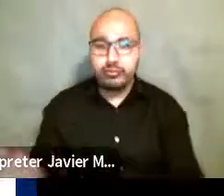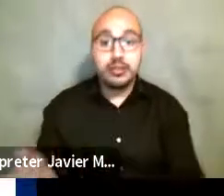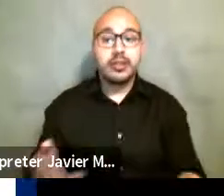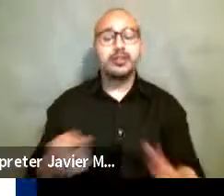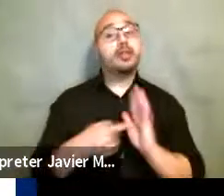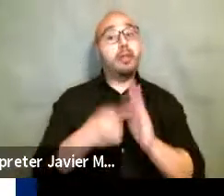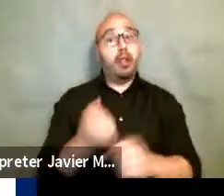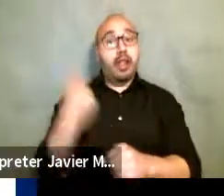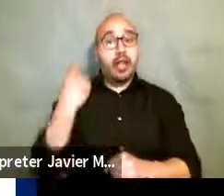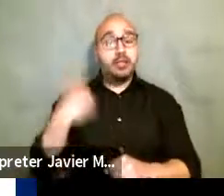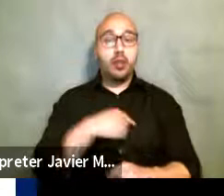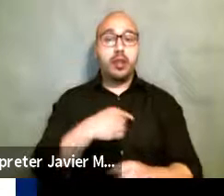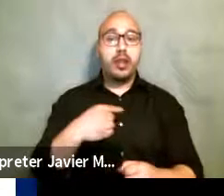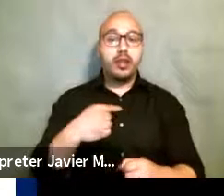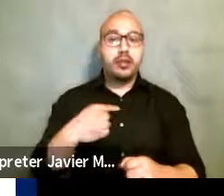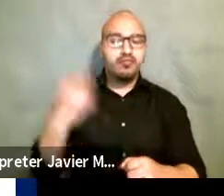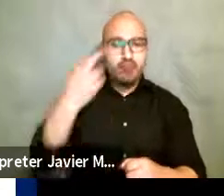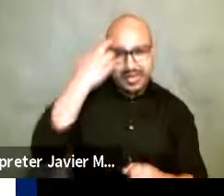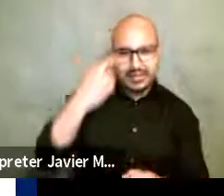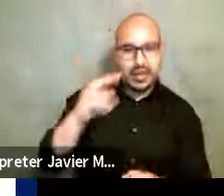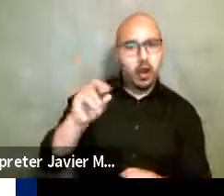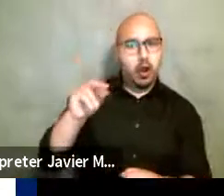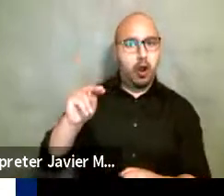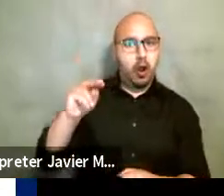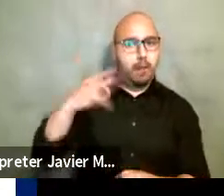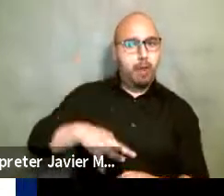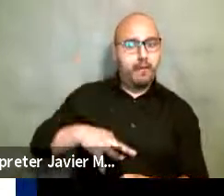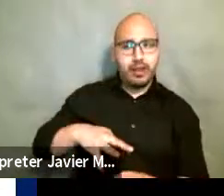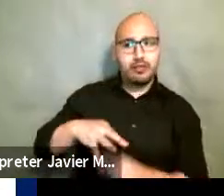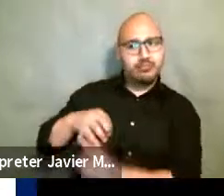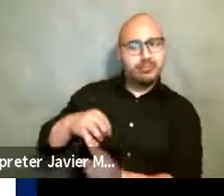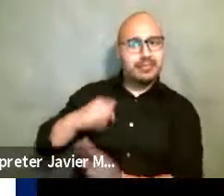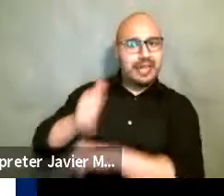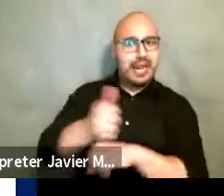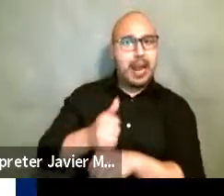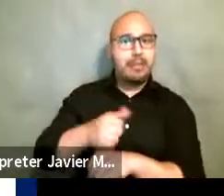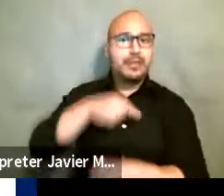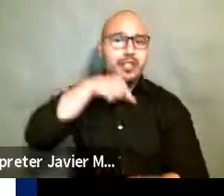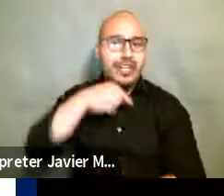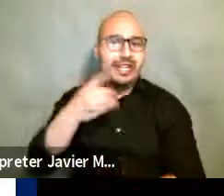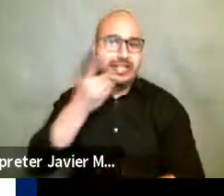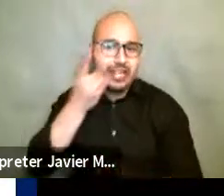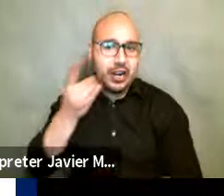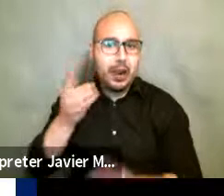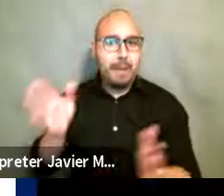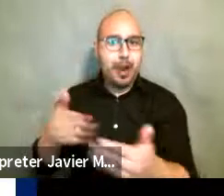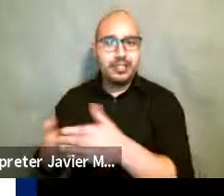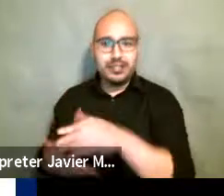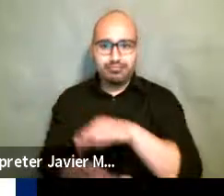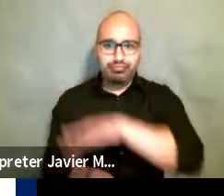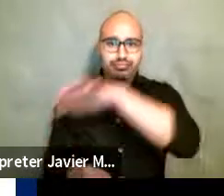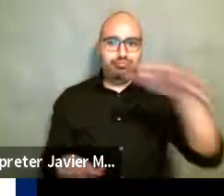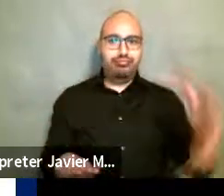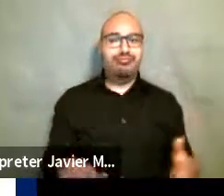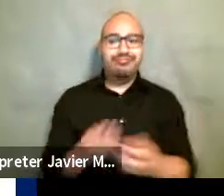we found another nonprofit that was putting together turkey dinner boxes for low-income families. And so we got connected with